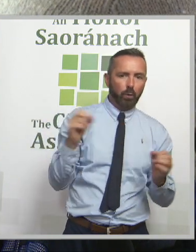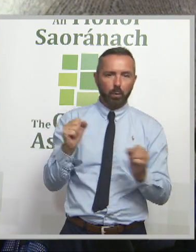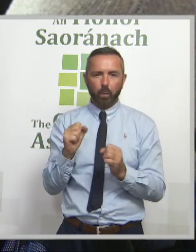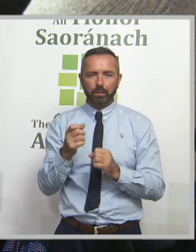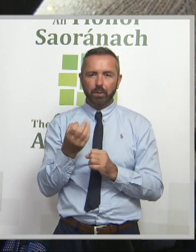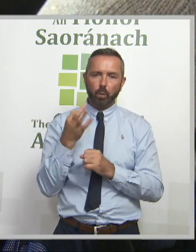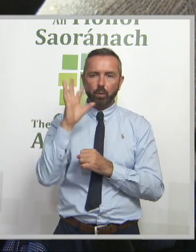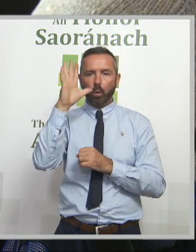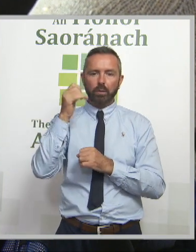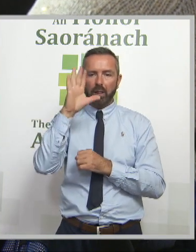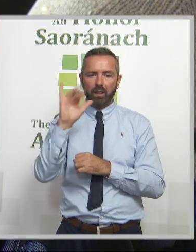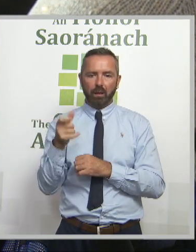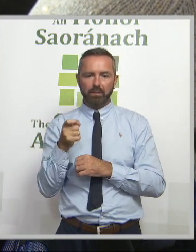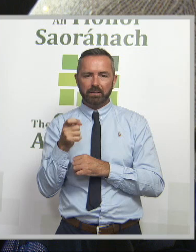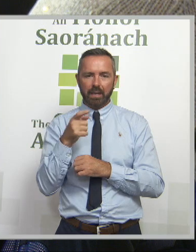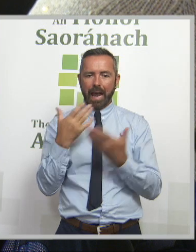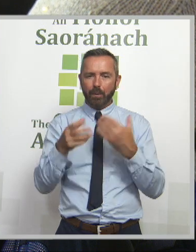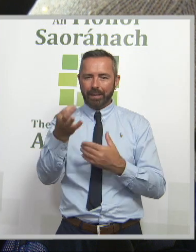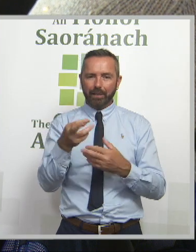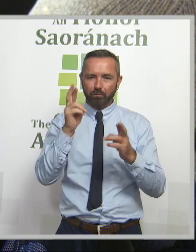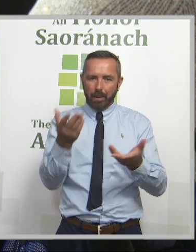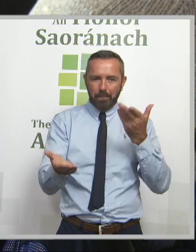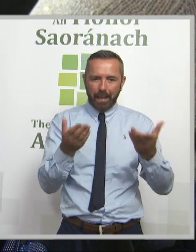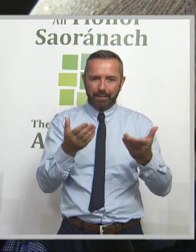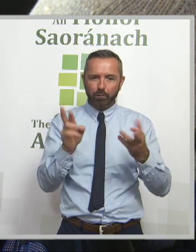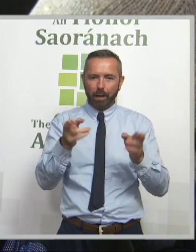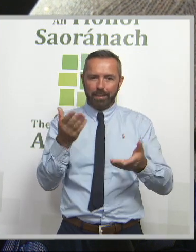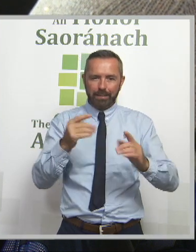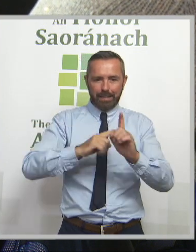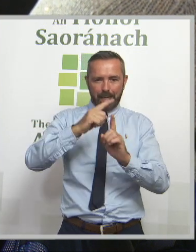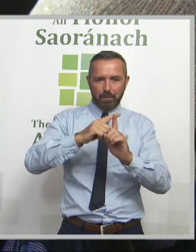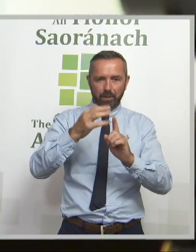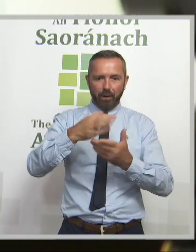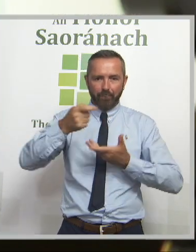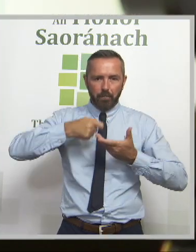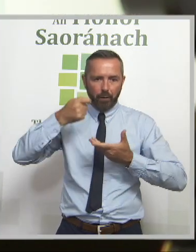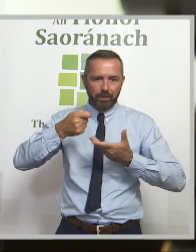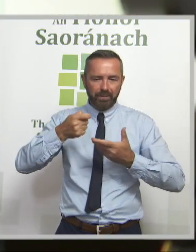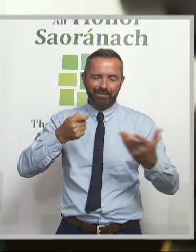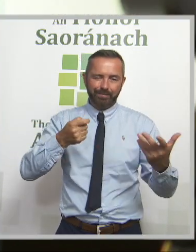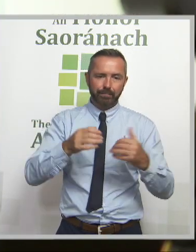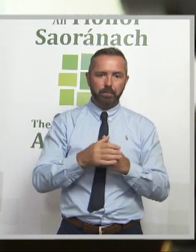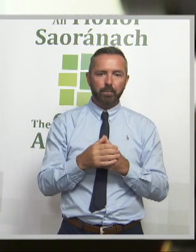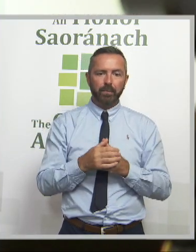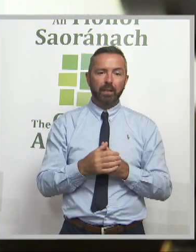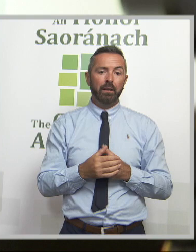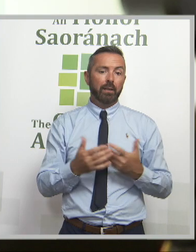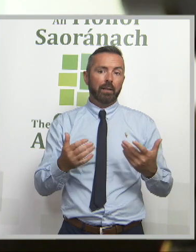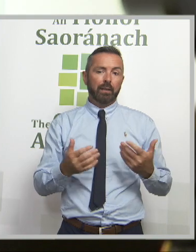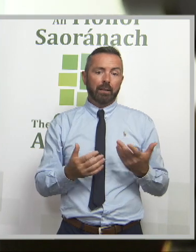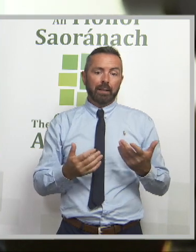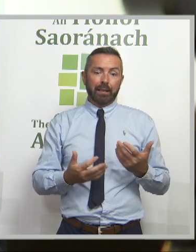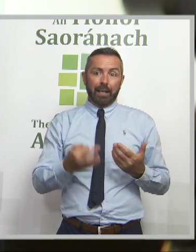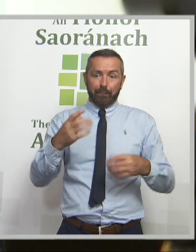the correct temperature of the porridge? I don't think if the state took ownership of those lands, we'd have porridge that would be worth